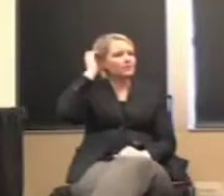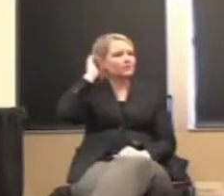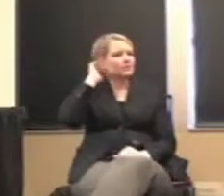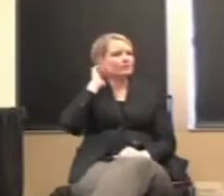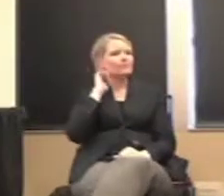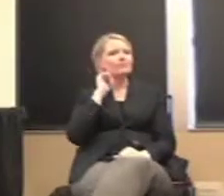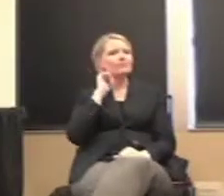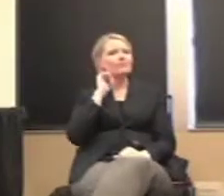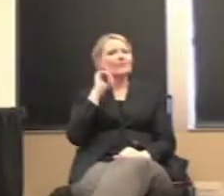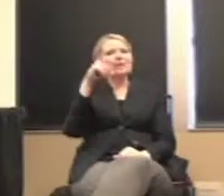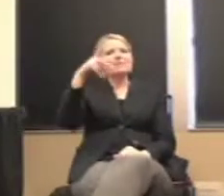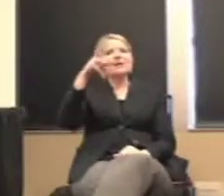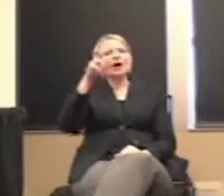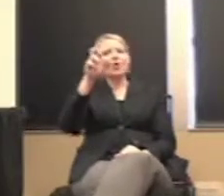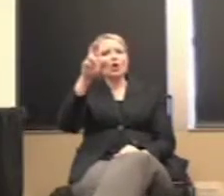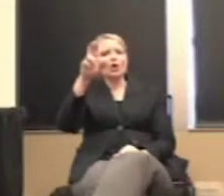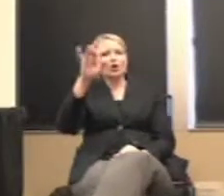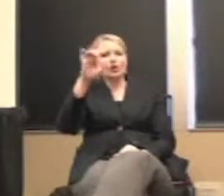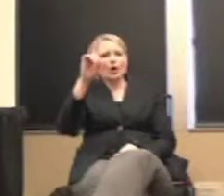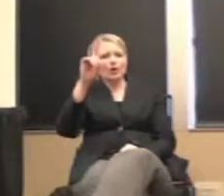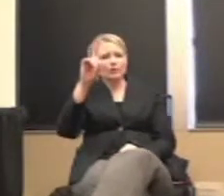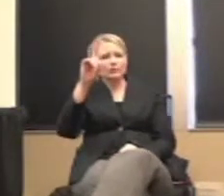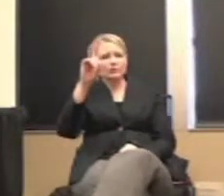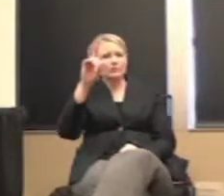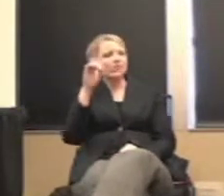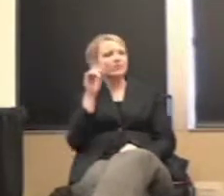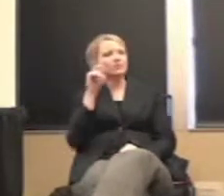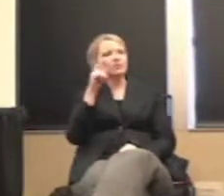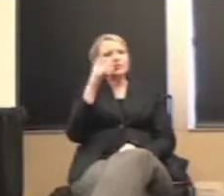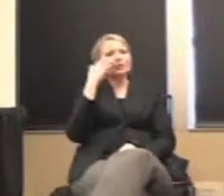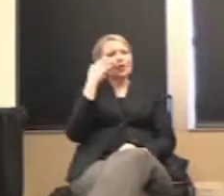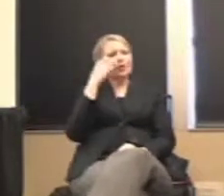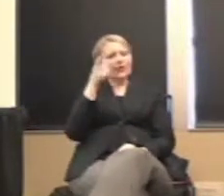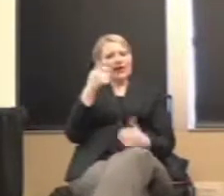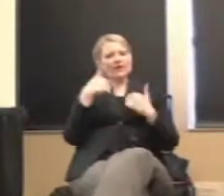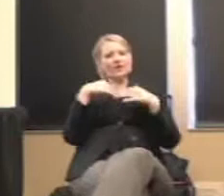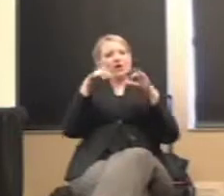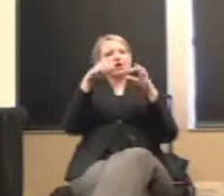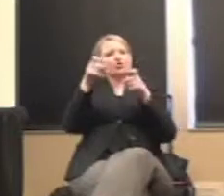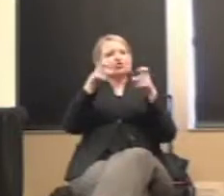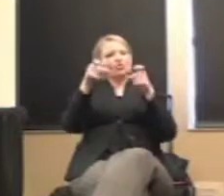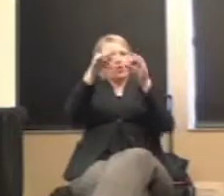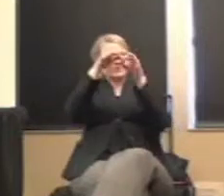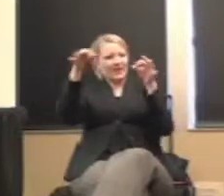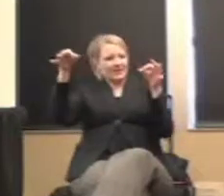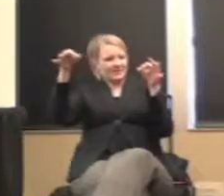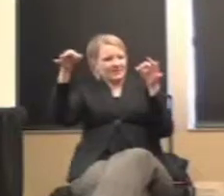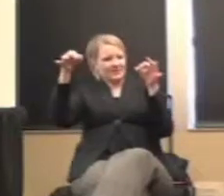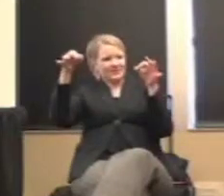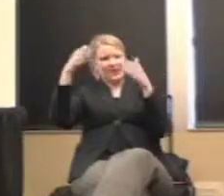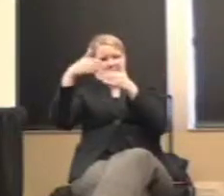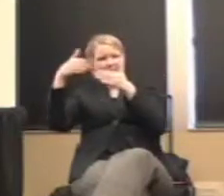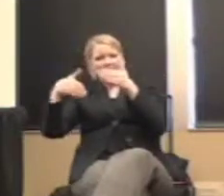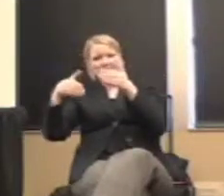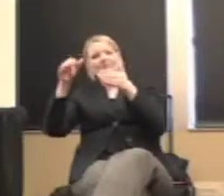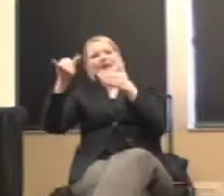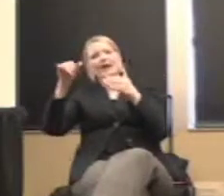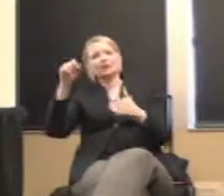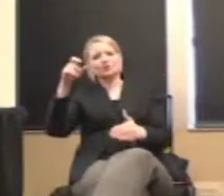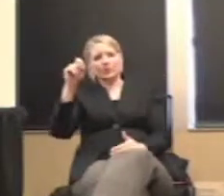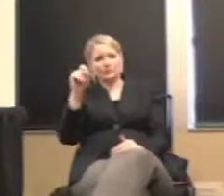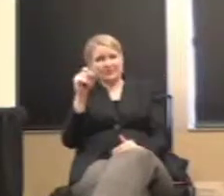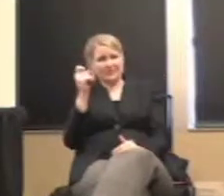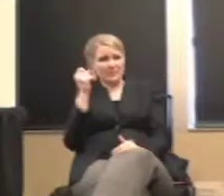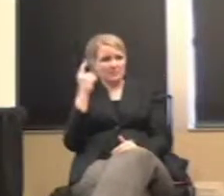power card, there are those like control sentences at the end. Those would be used as scripts. Does that make